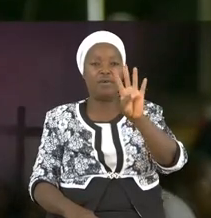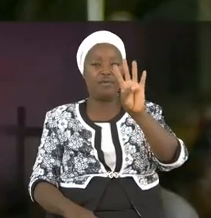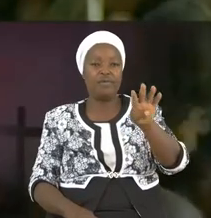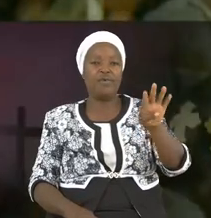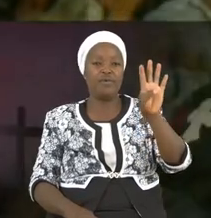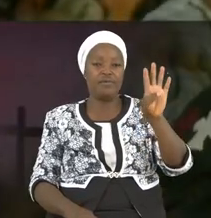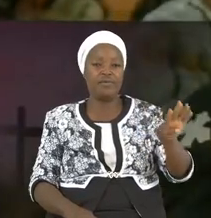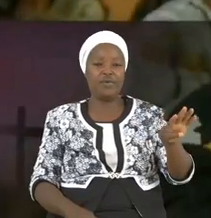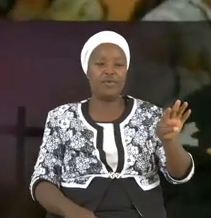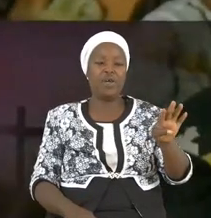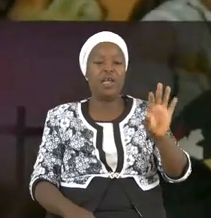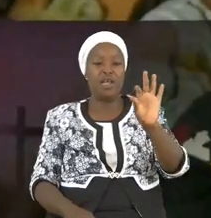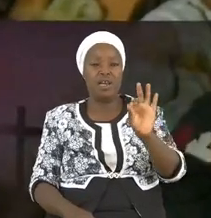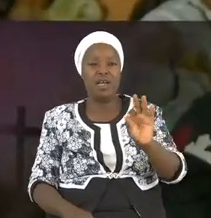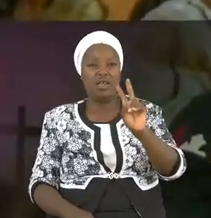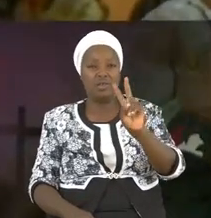+234 915 444 9263.